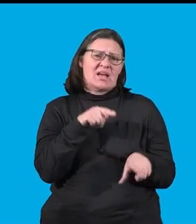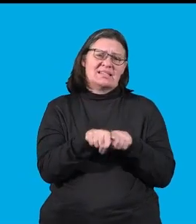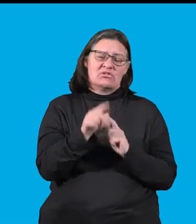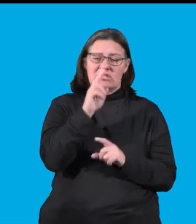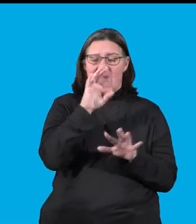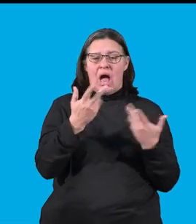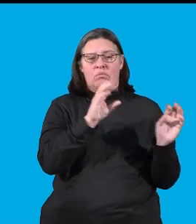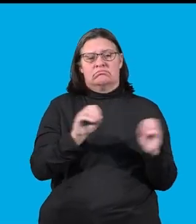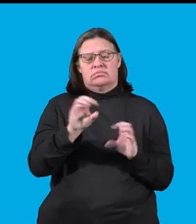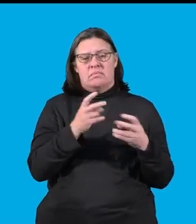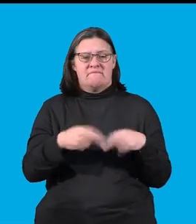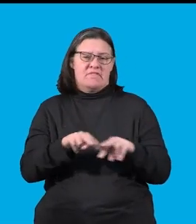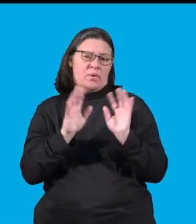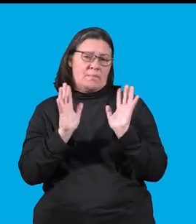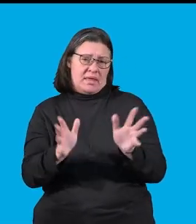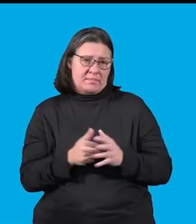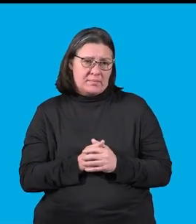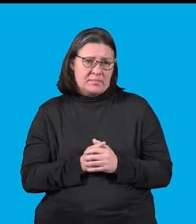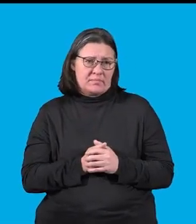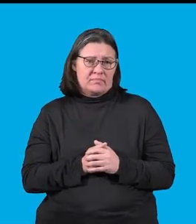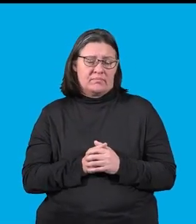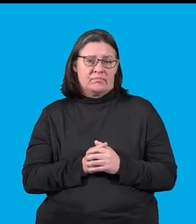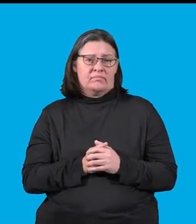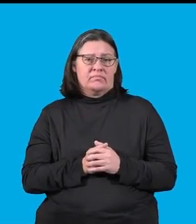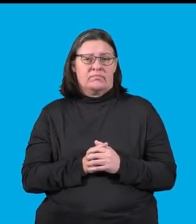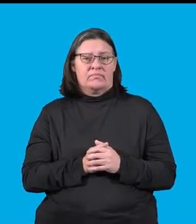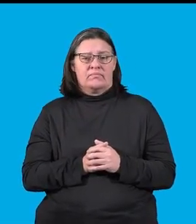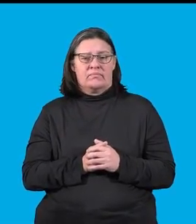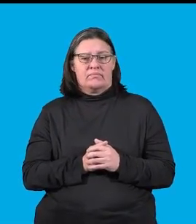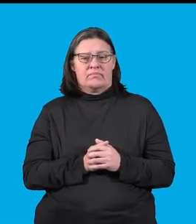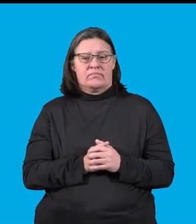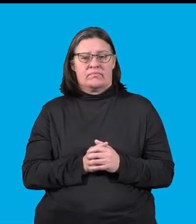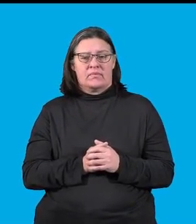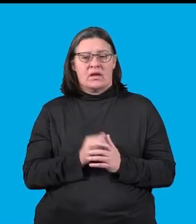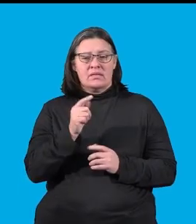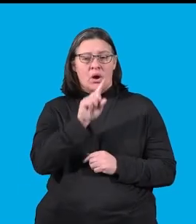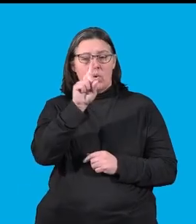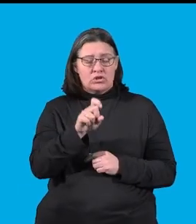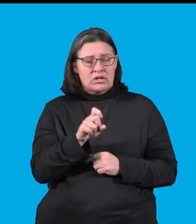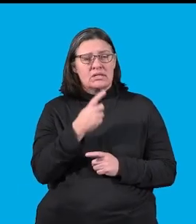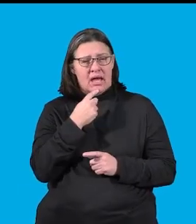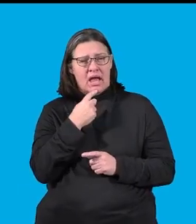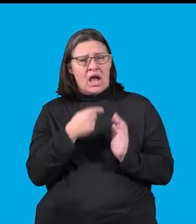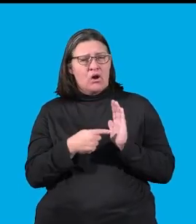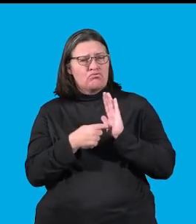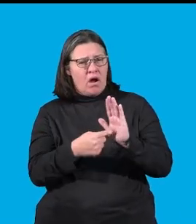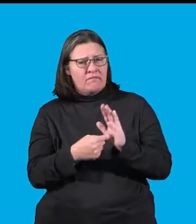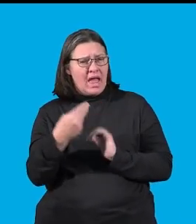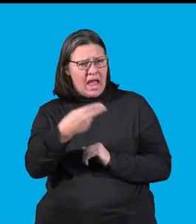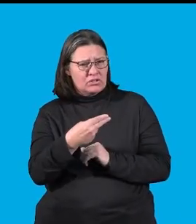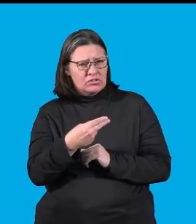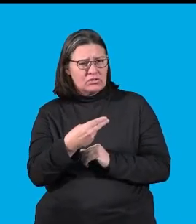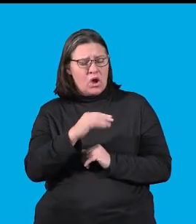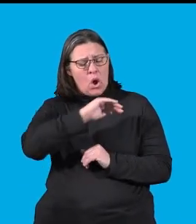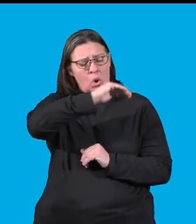It's just testing that you know how to substitute values in. All right? Okay. In this question, they say, is the graph